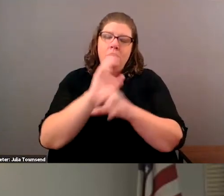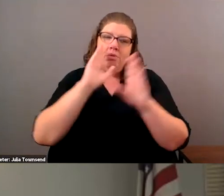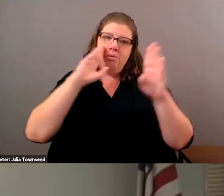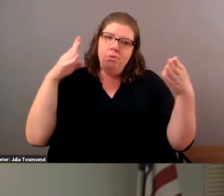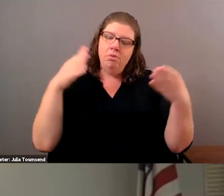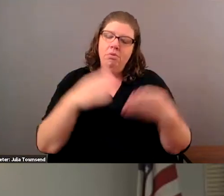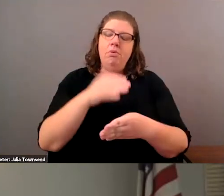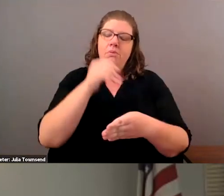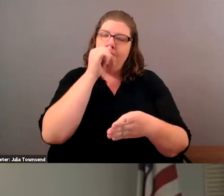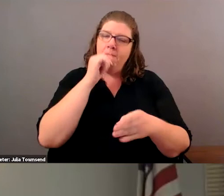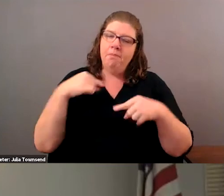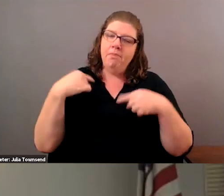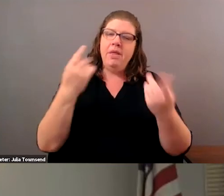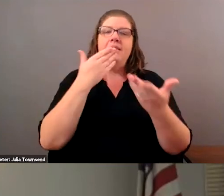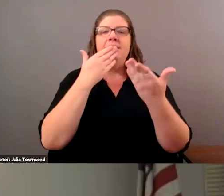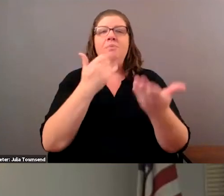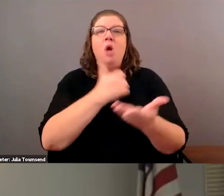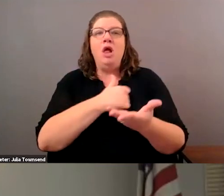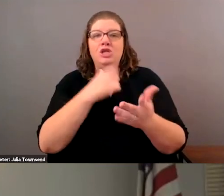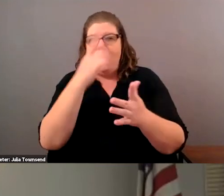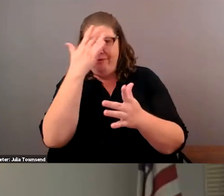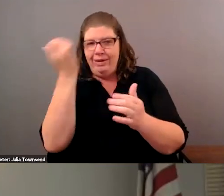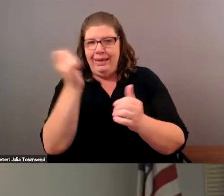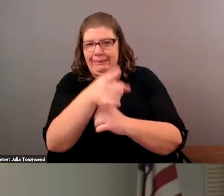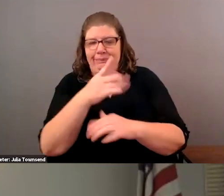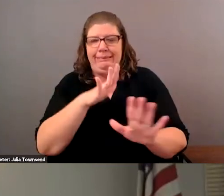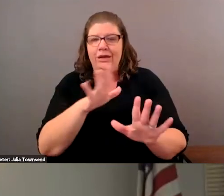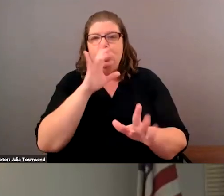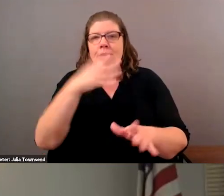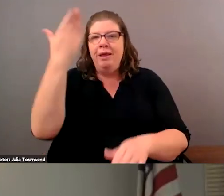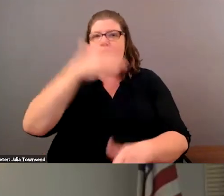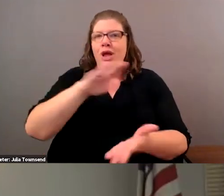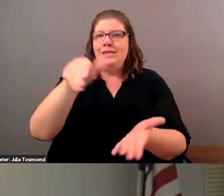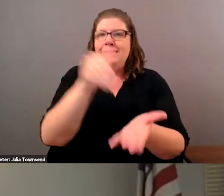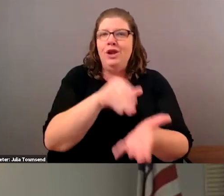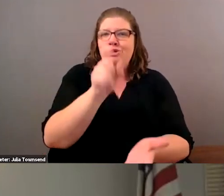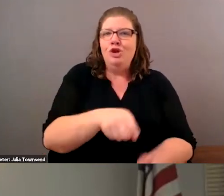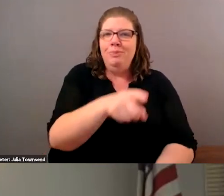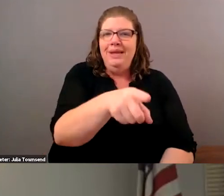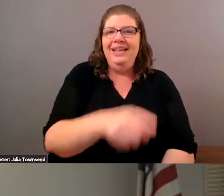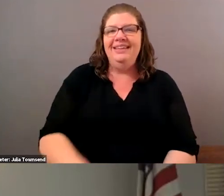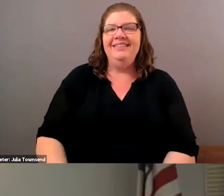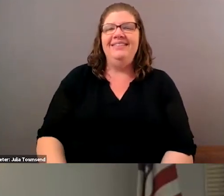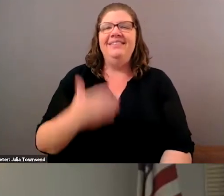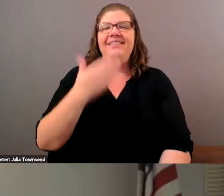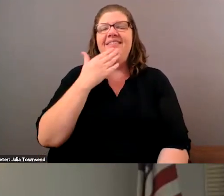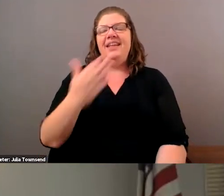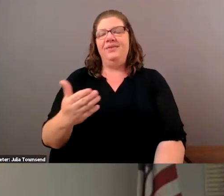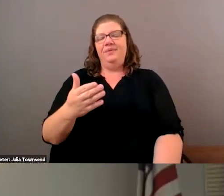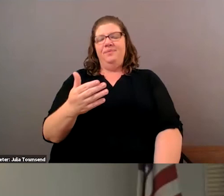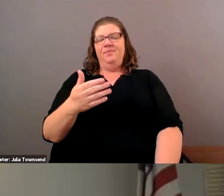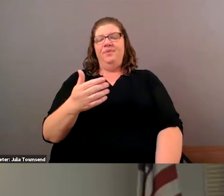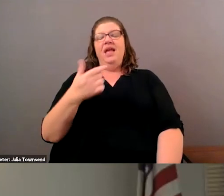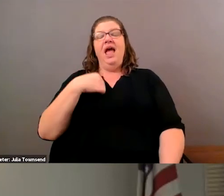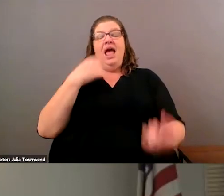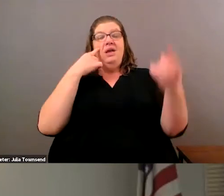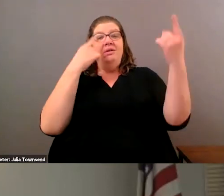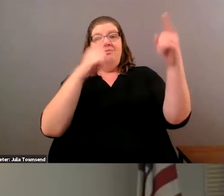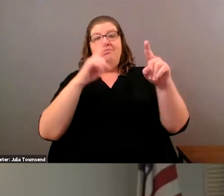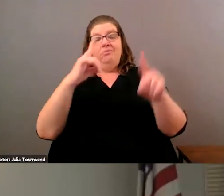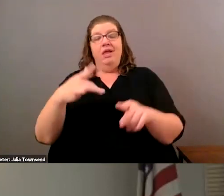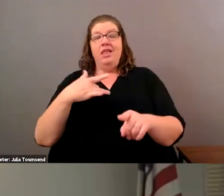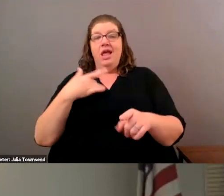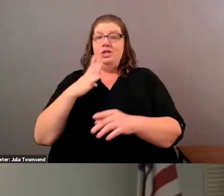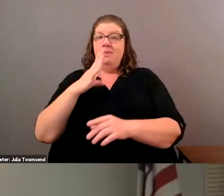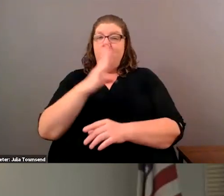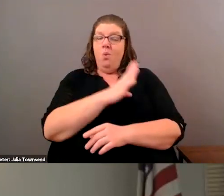about it. So I apologize to omit him because he should be front and center. Thank you. Thank you. I can only echo the sentiments of the board